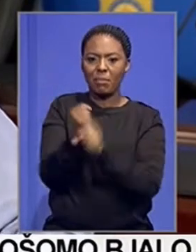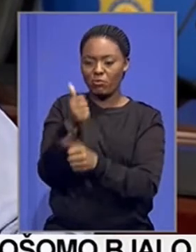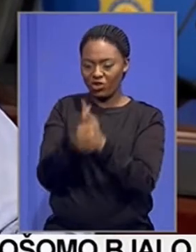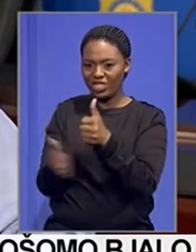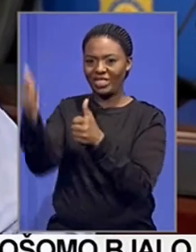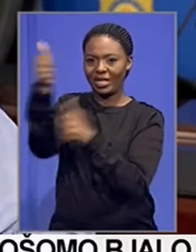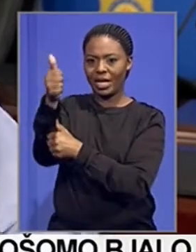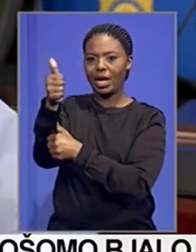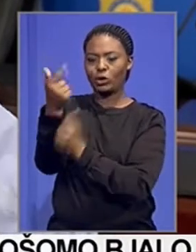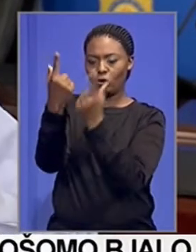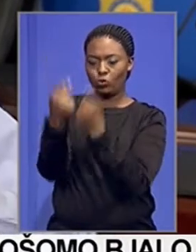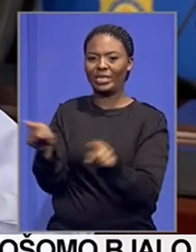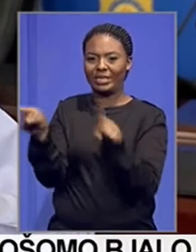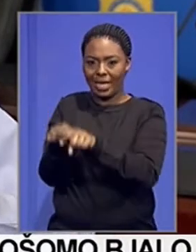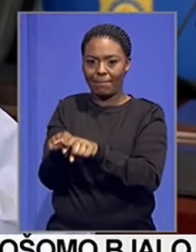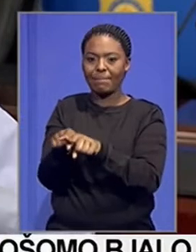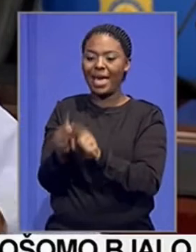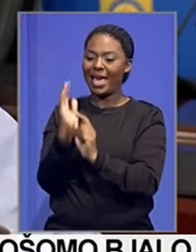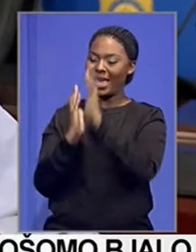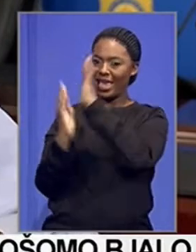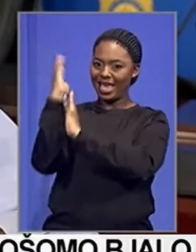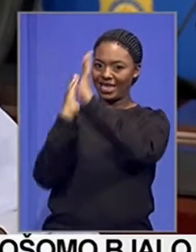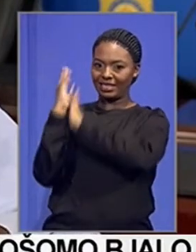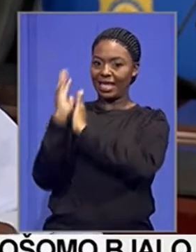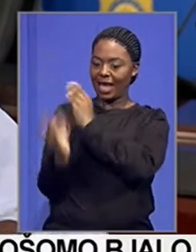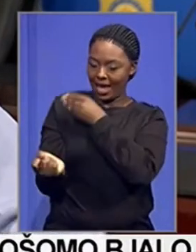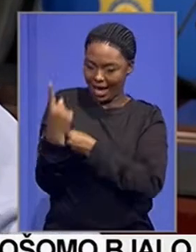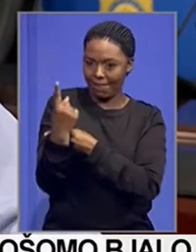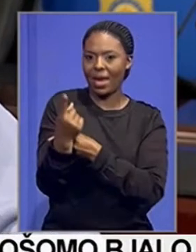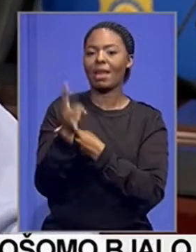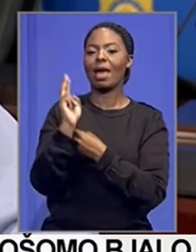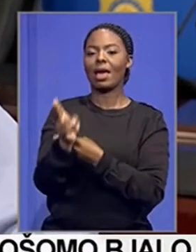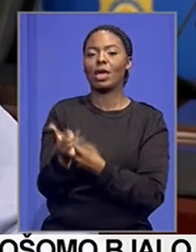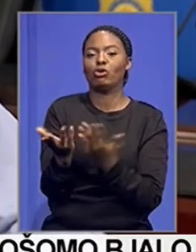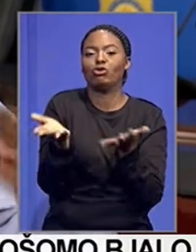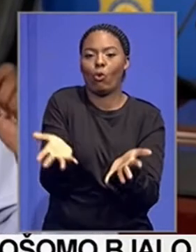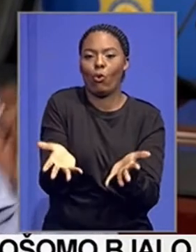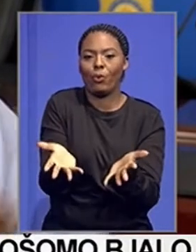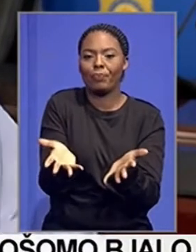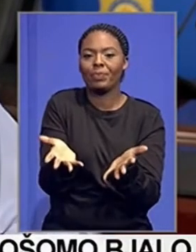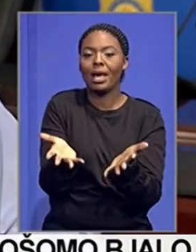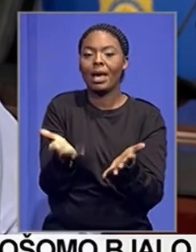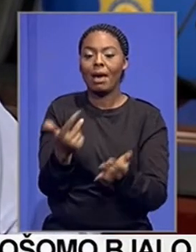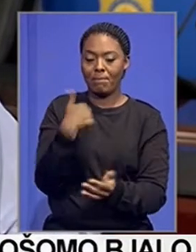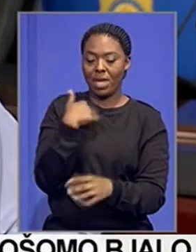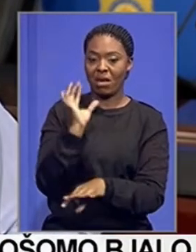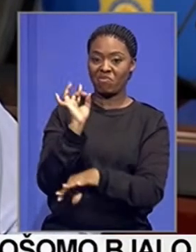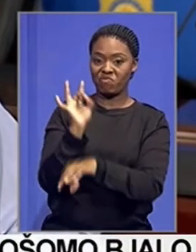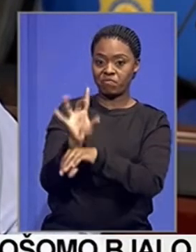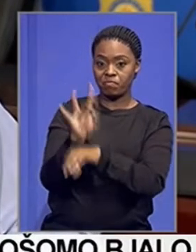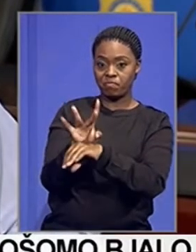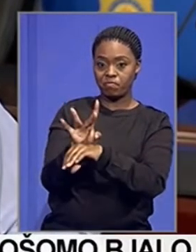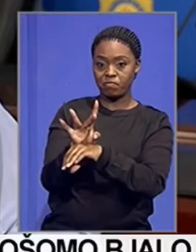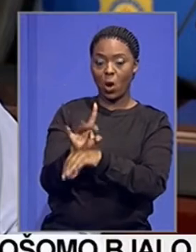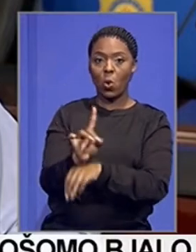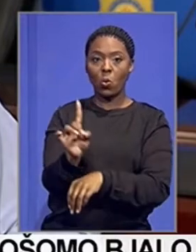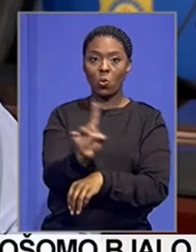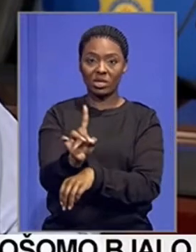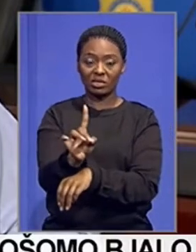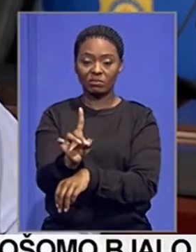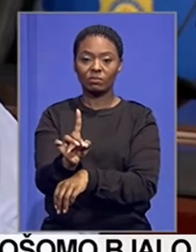same. And that history has happened. So one of my advice would be that